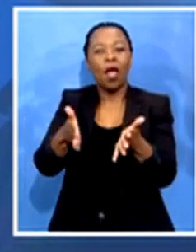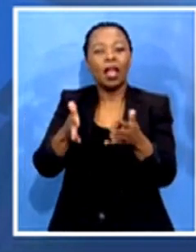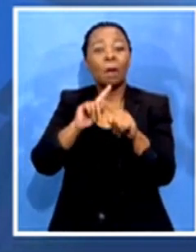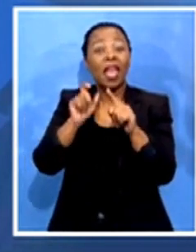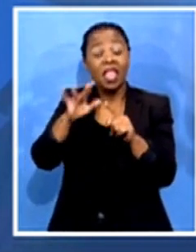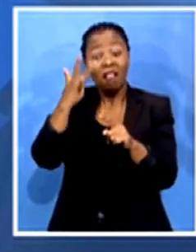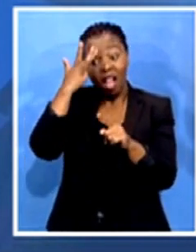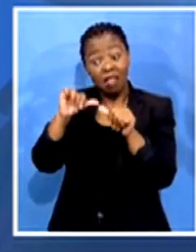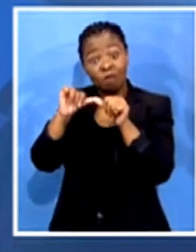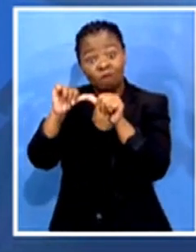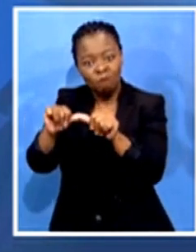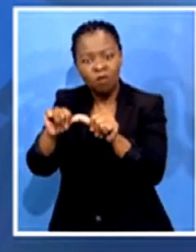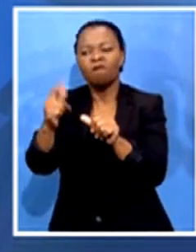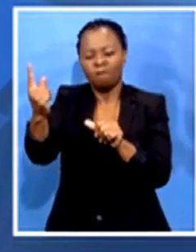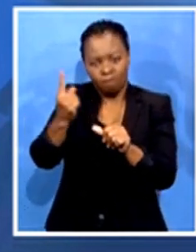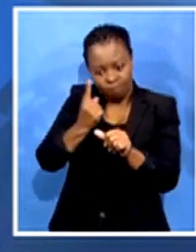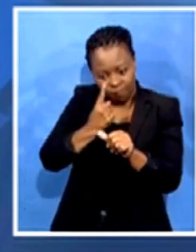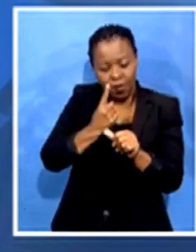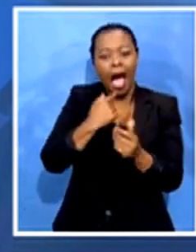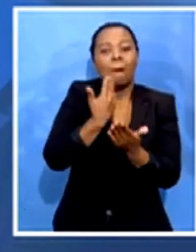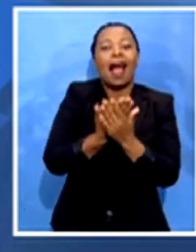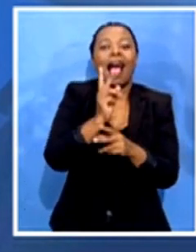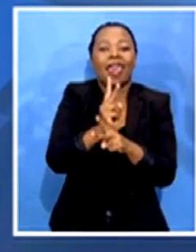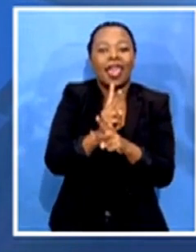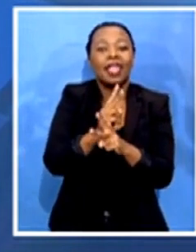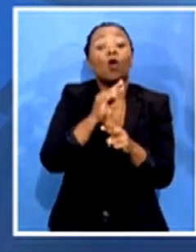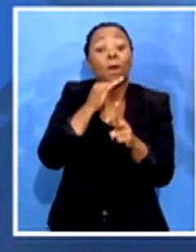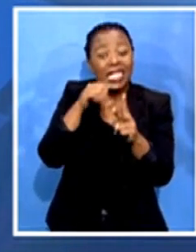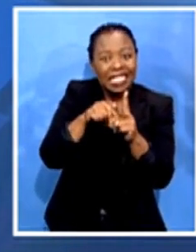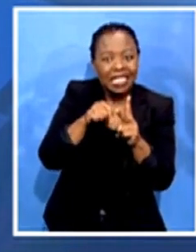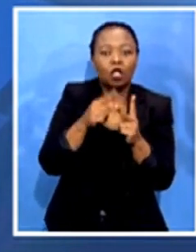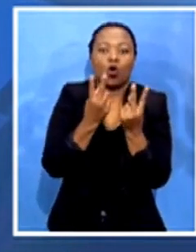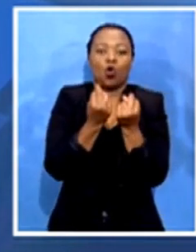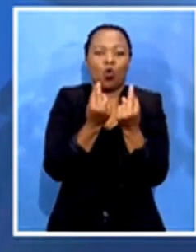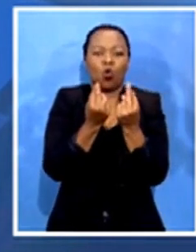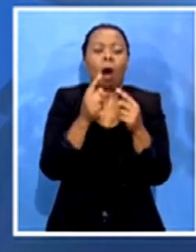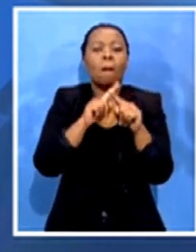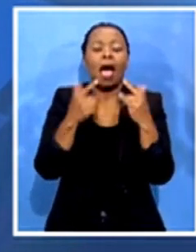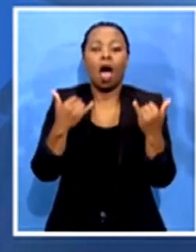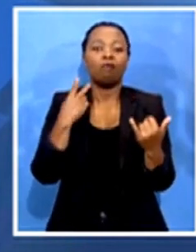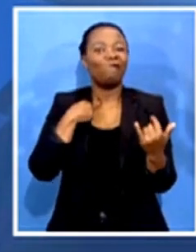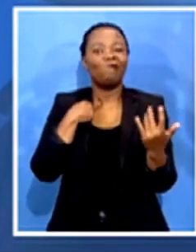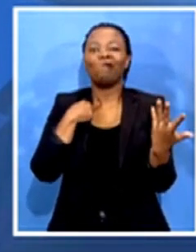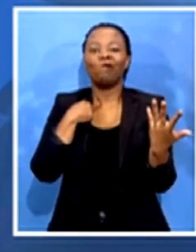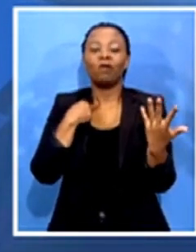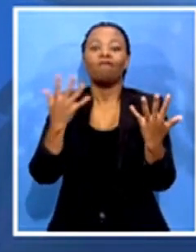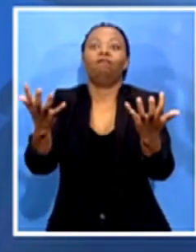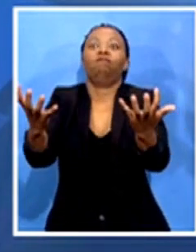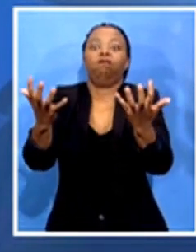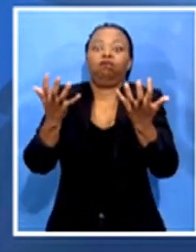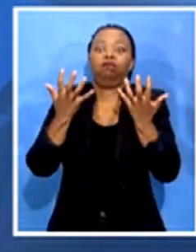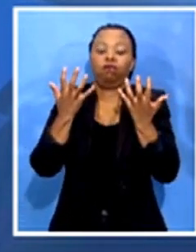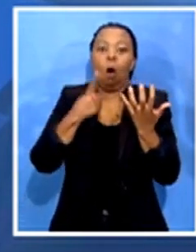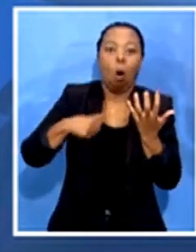application. It's unfortunate that all the clients are now coming at this particular point after having not been paid actually